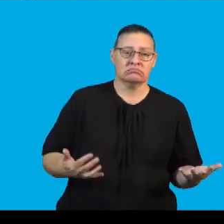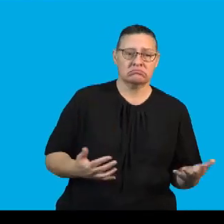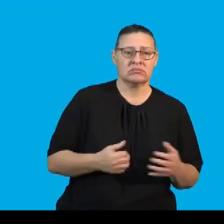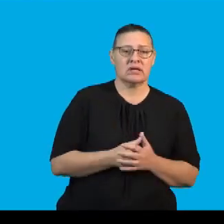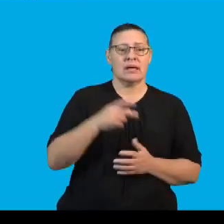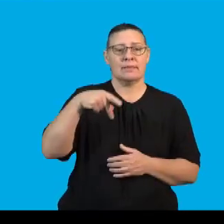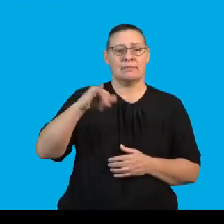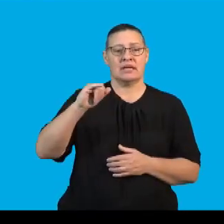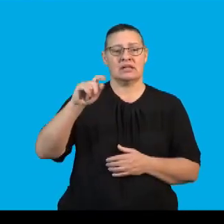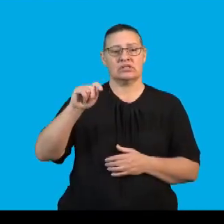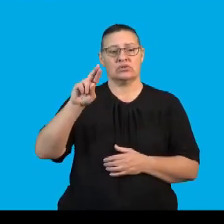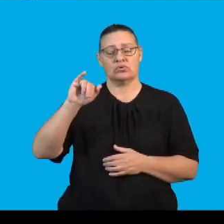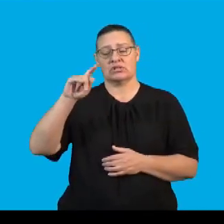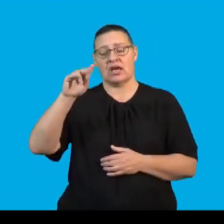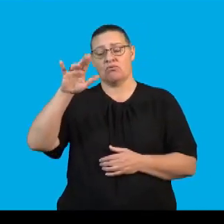Pituitary gland.